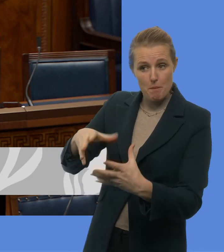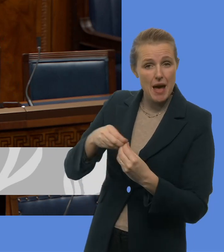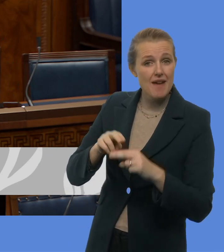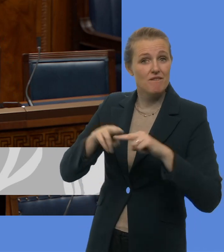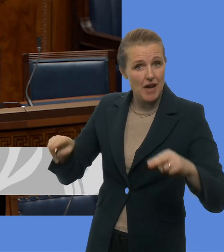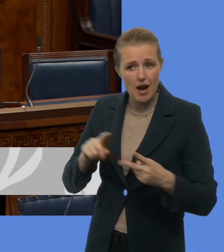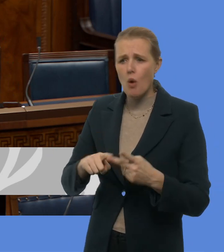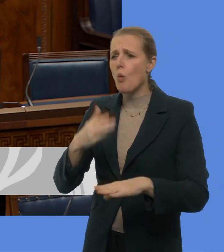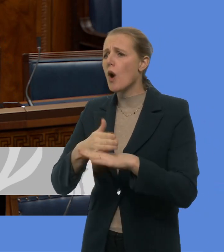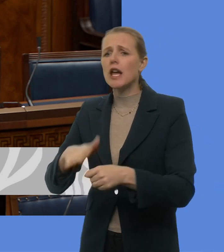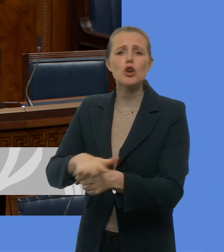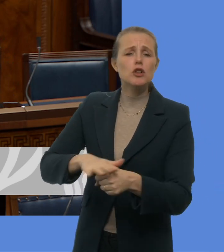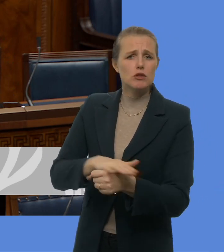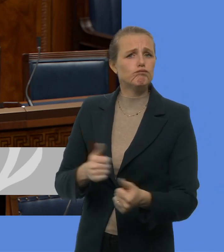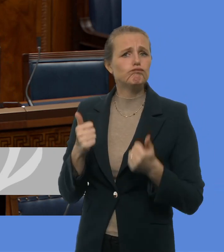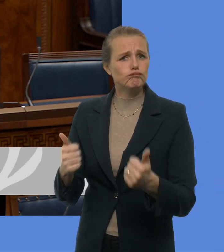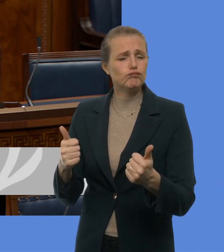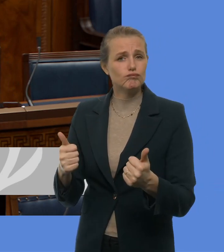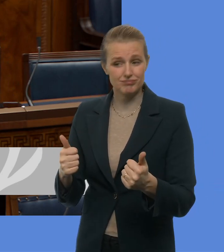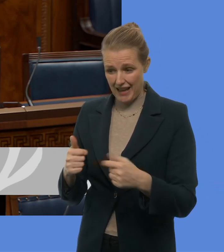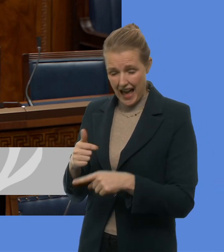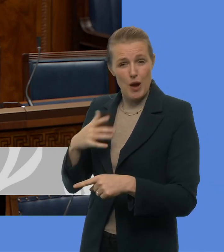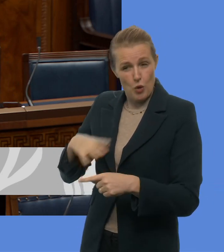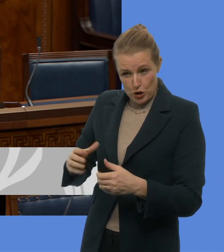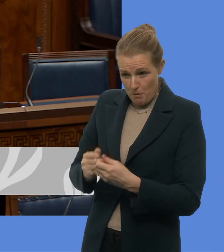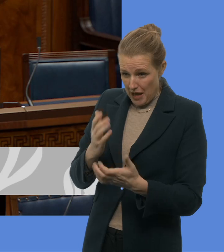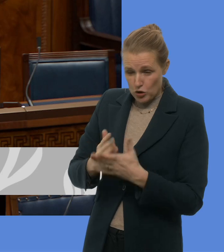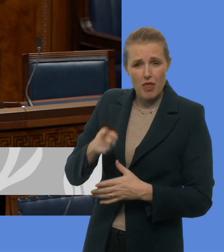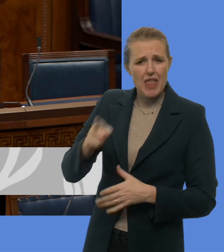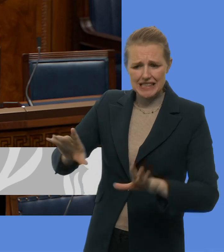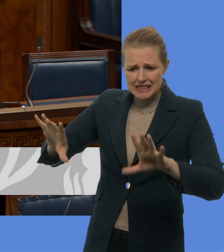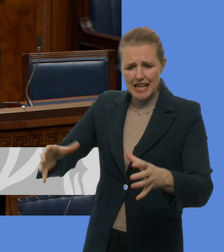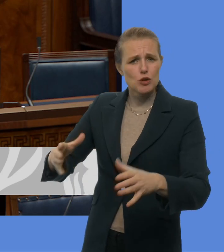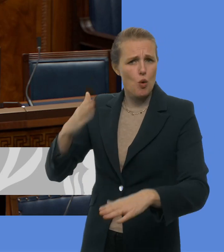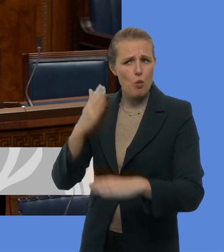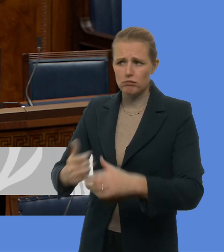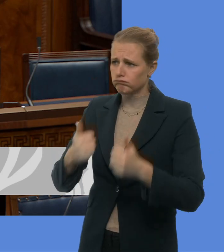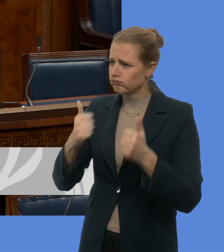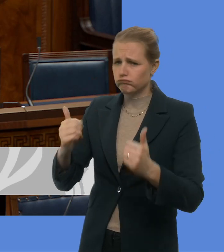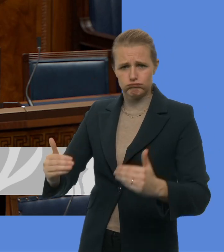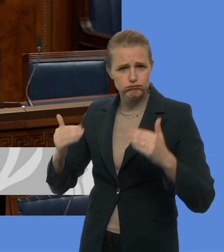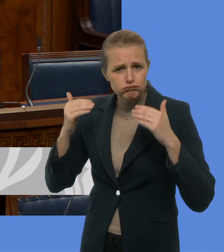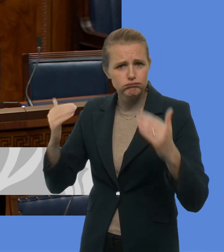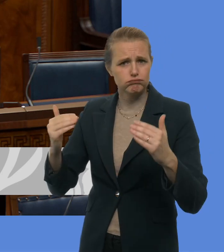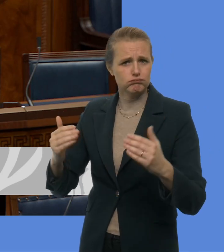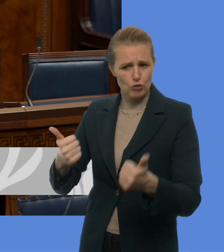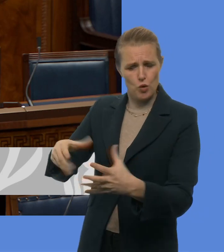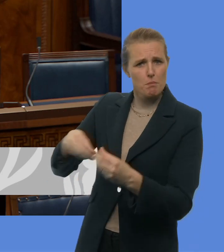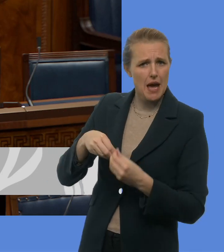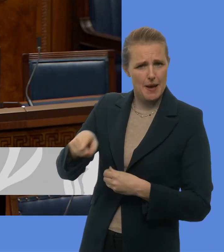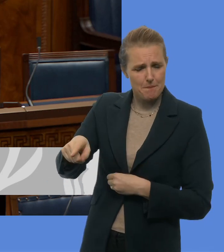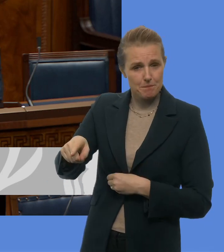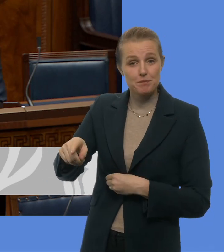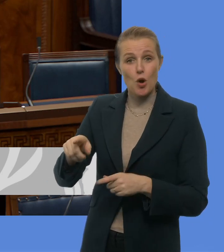my intention, as I say, to make the sector a real living wage sector. We've also sought to better promote social care as a